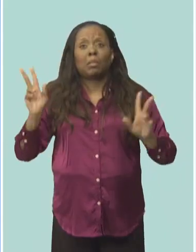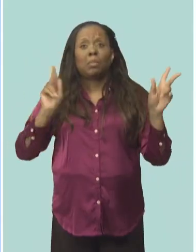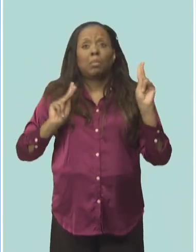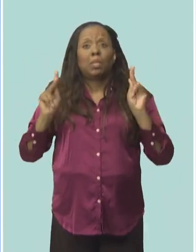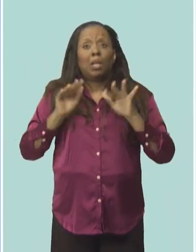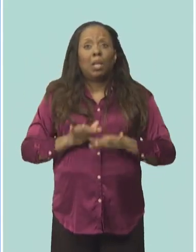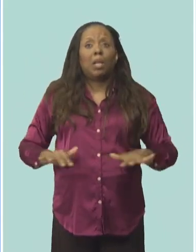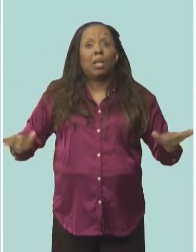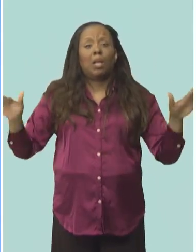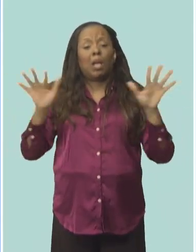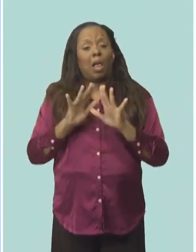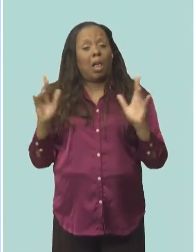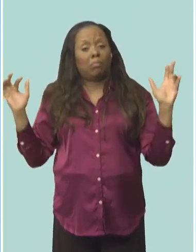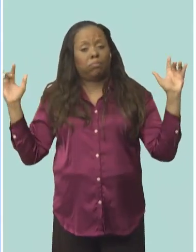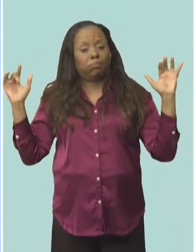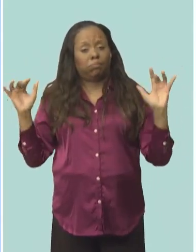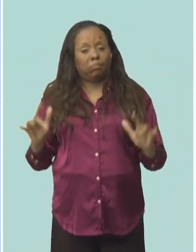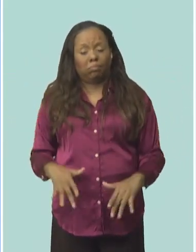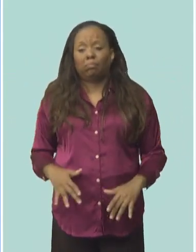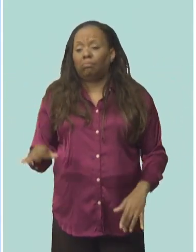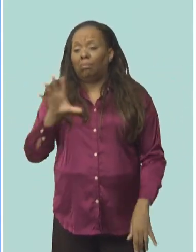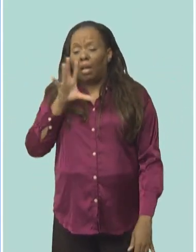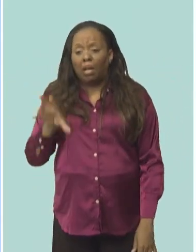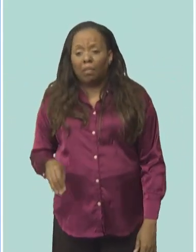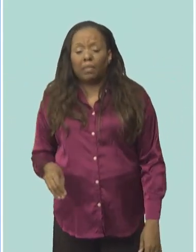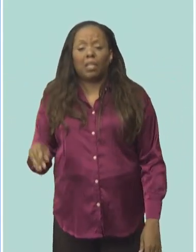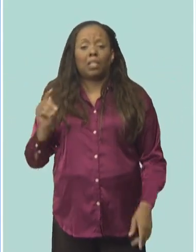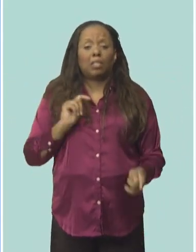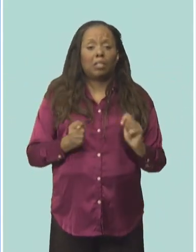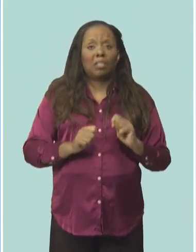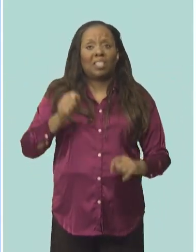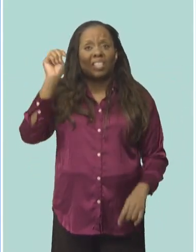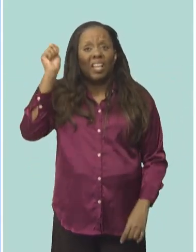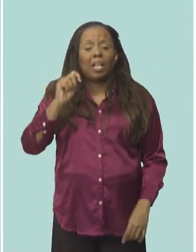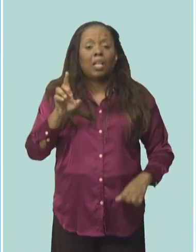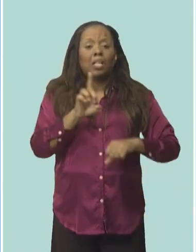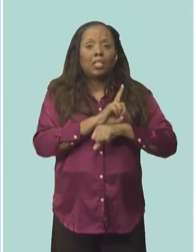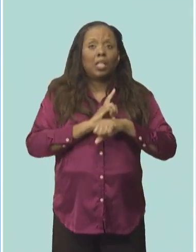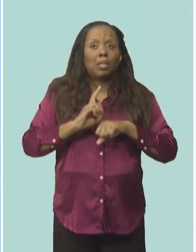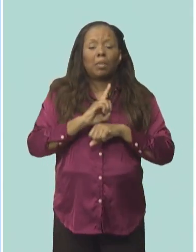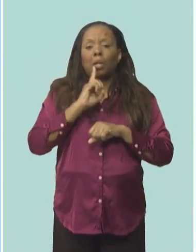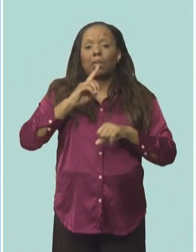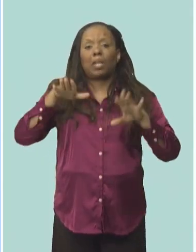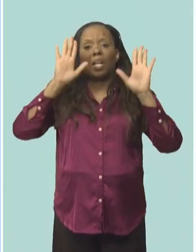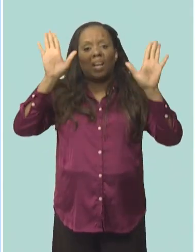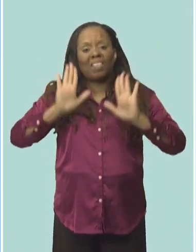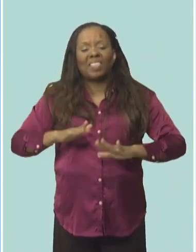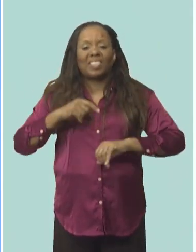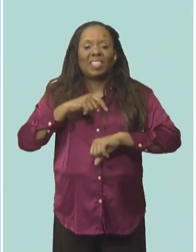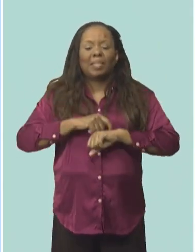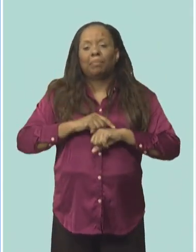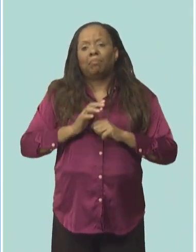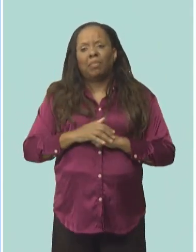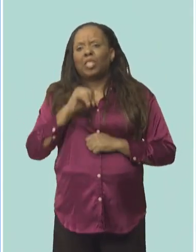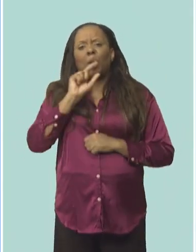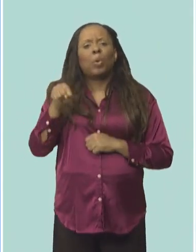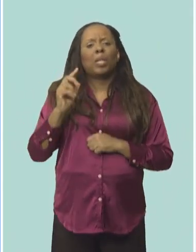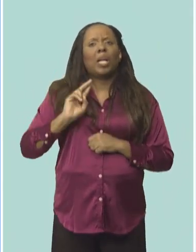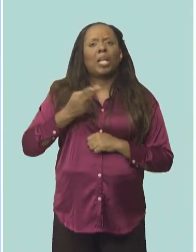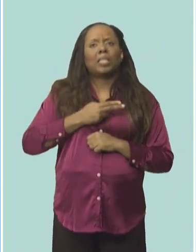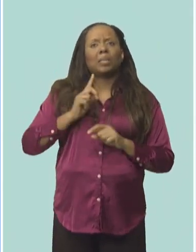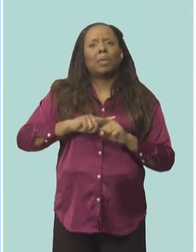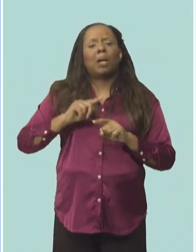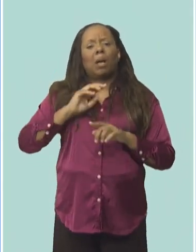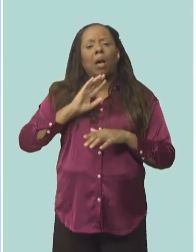the diaspora to Barbados, from Africa, from Trinidad to Tobago, Dominica. It's an amazing time. Carifesta is not just for us, but it's for all